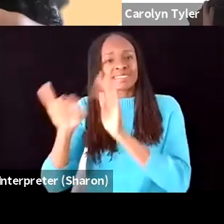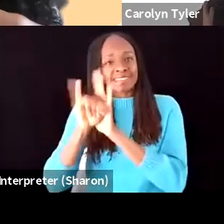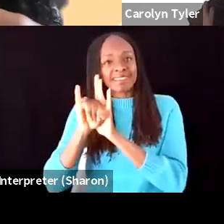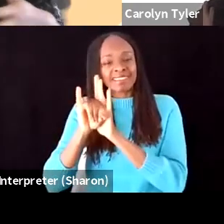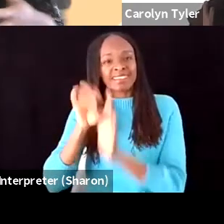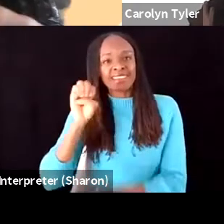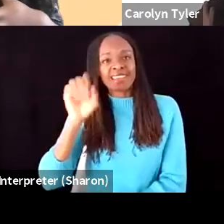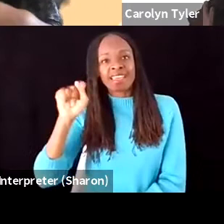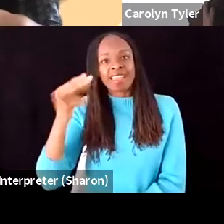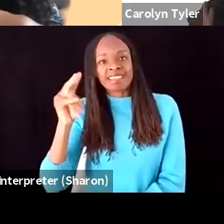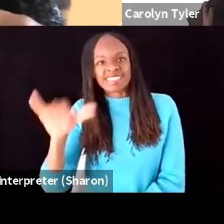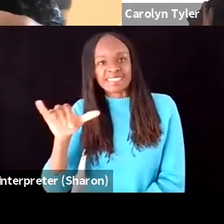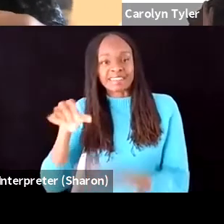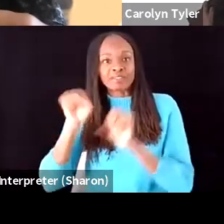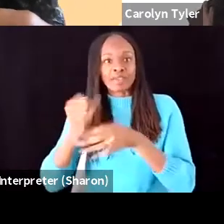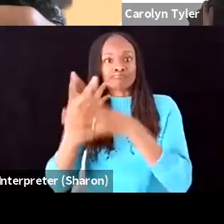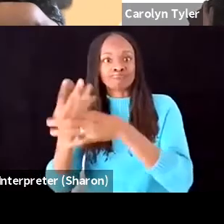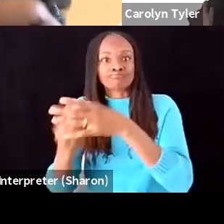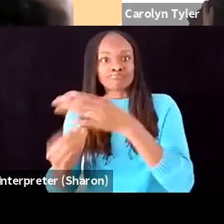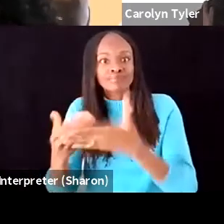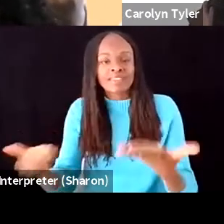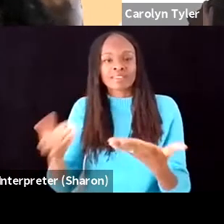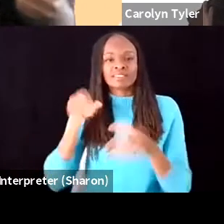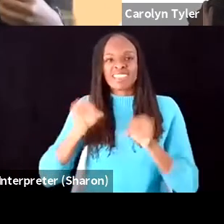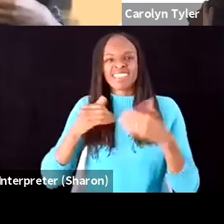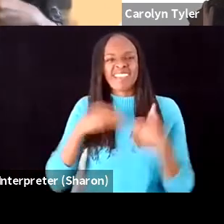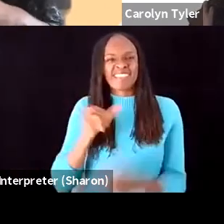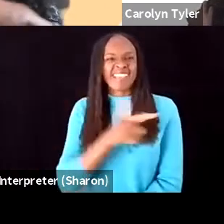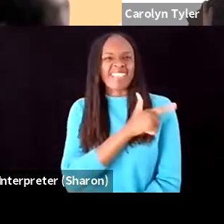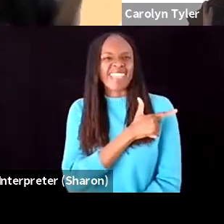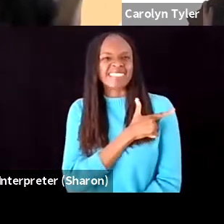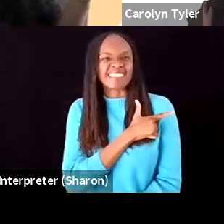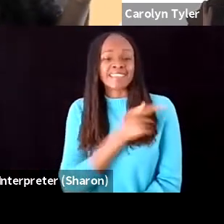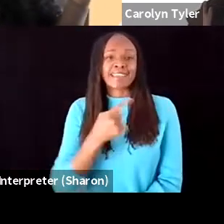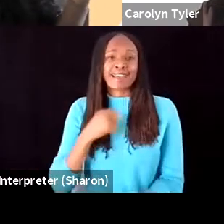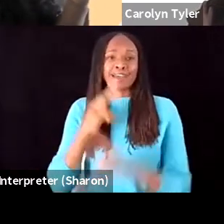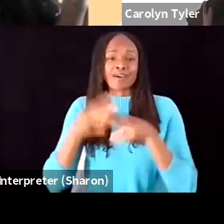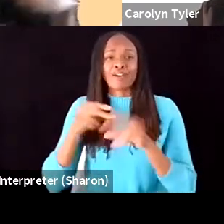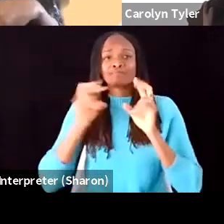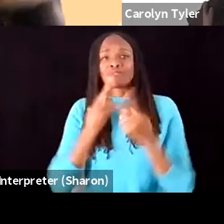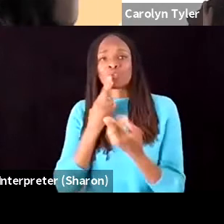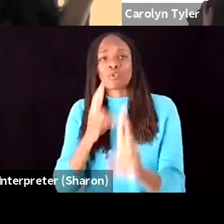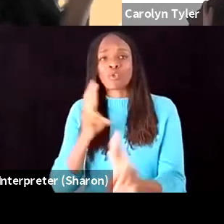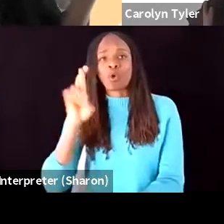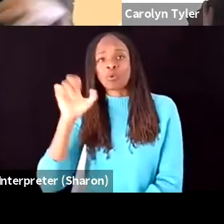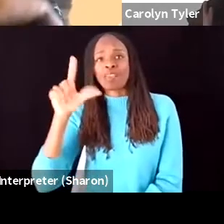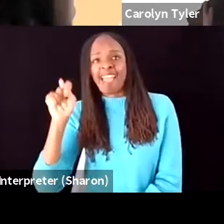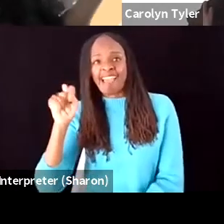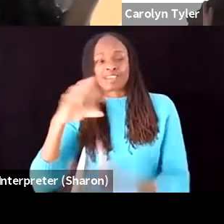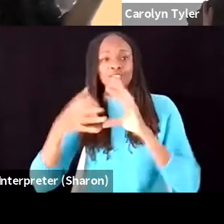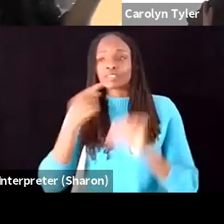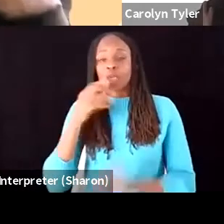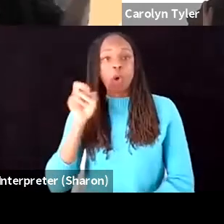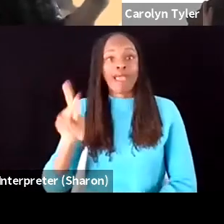types of threads can get dropped too. That's when you can get into these kind of lazy, I call react stories, when you're just like, okay, like, let's